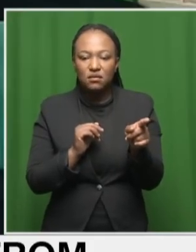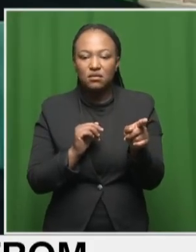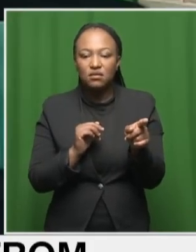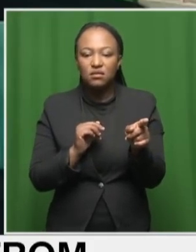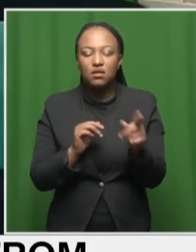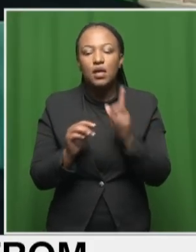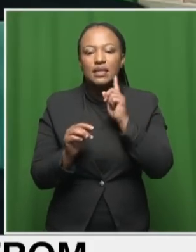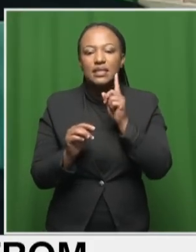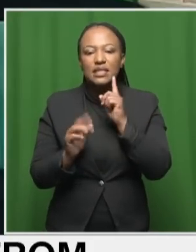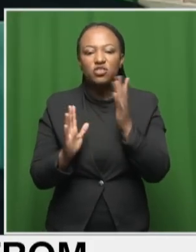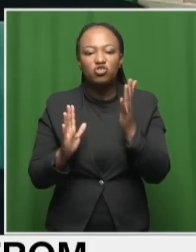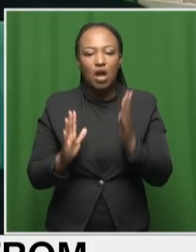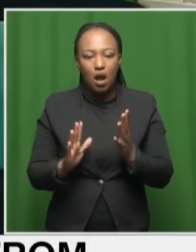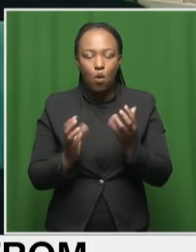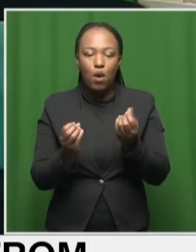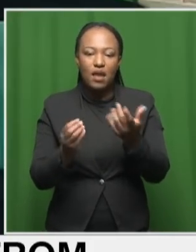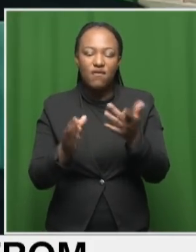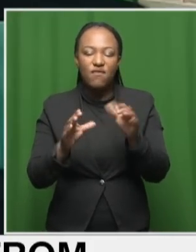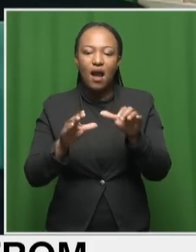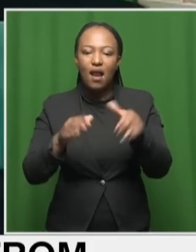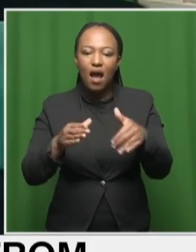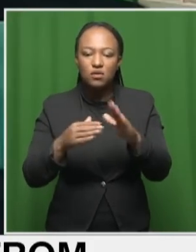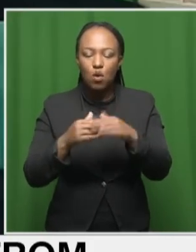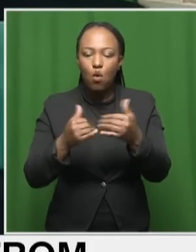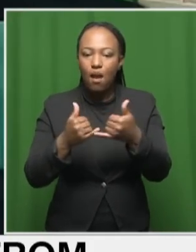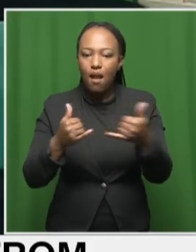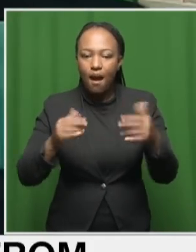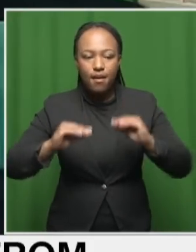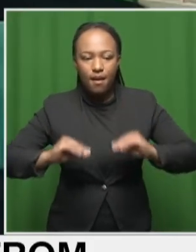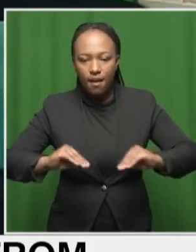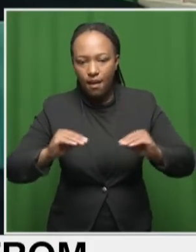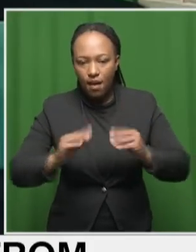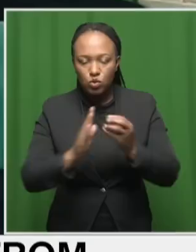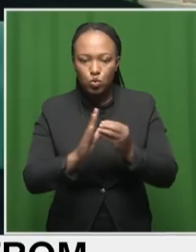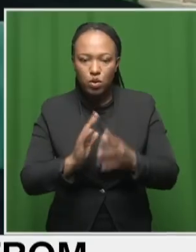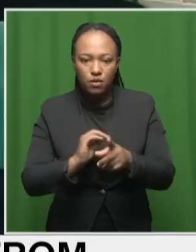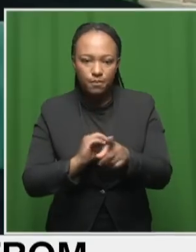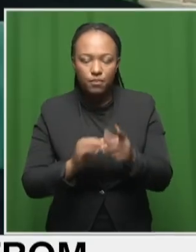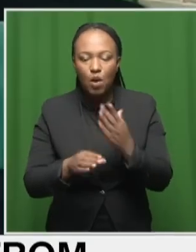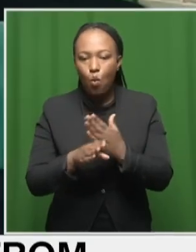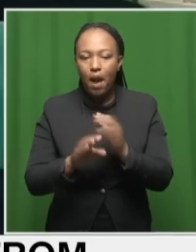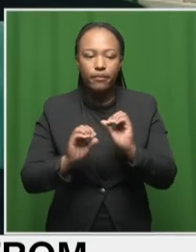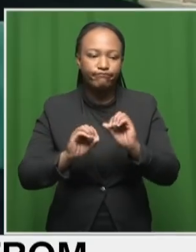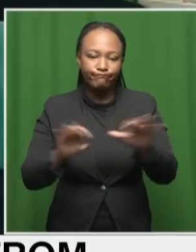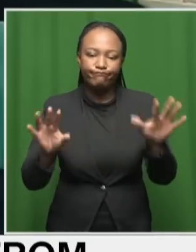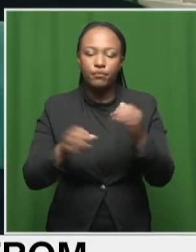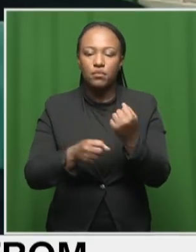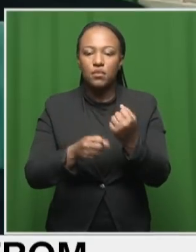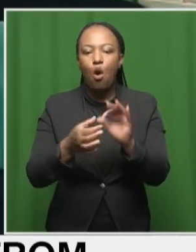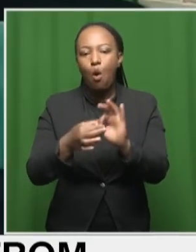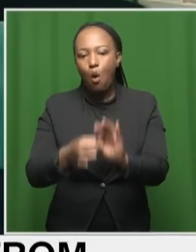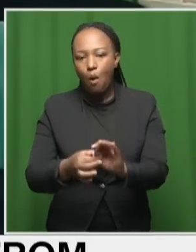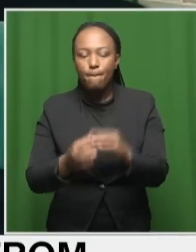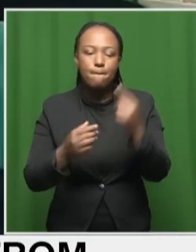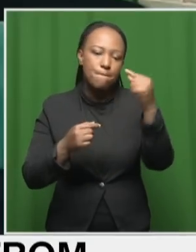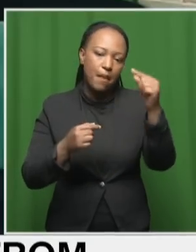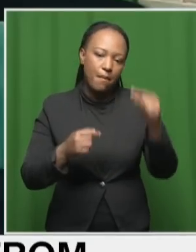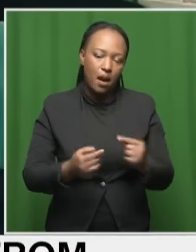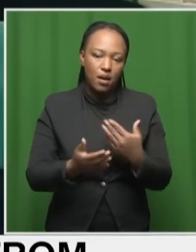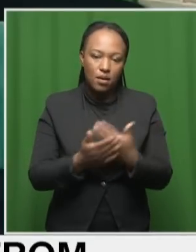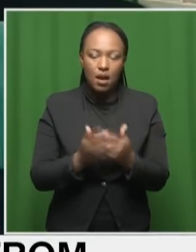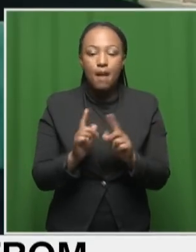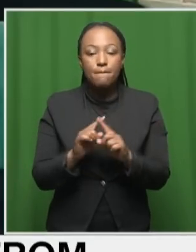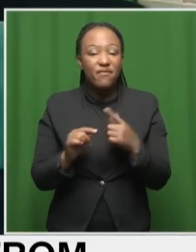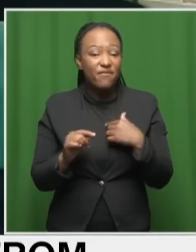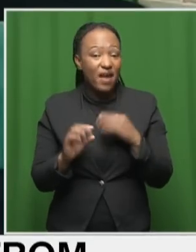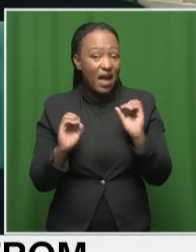you had teachers that would give classes, online classes to those students, that they would send workbooks home, be able to mark, those kinds of things. But if you don't